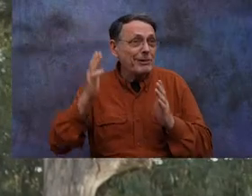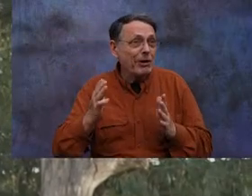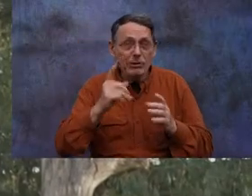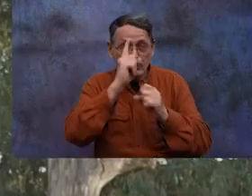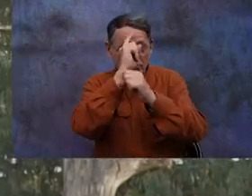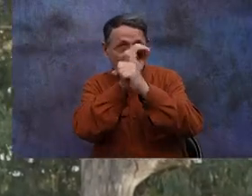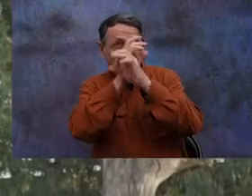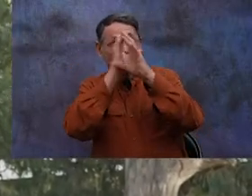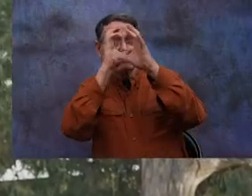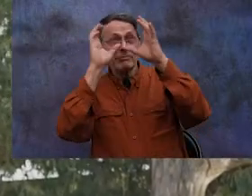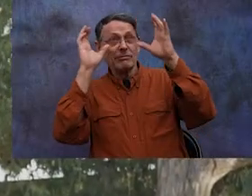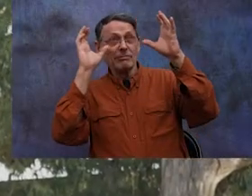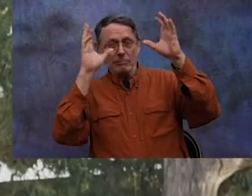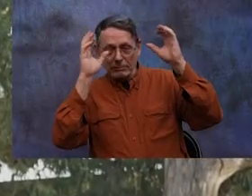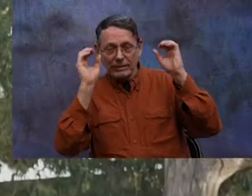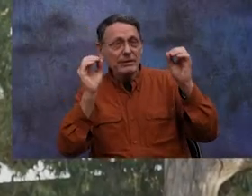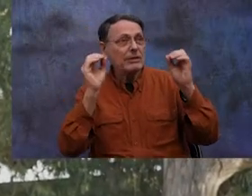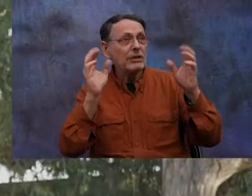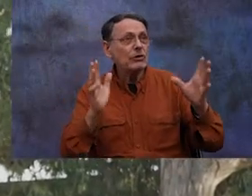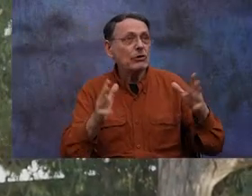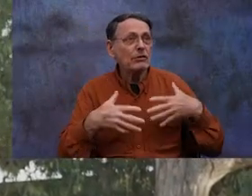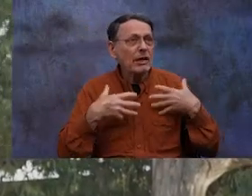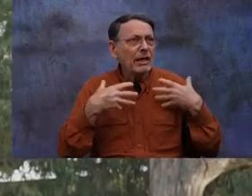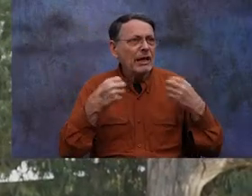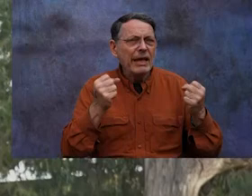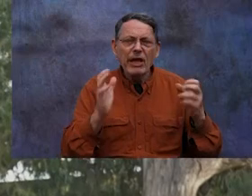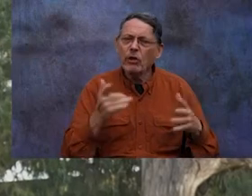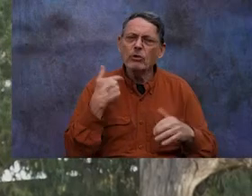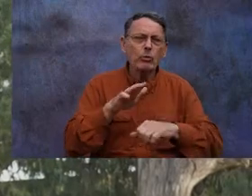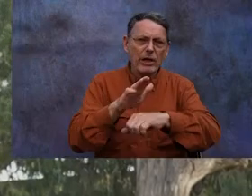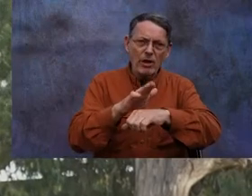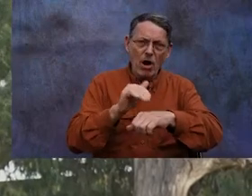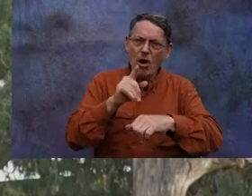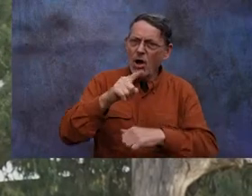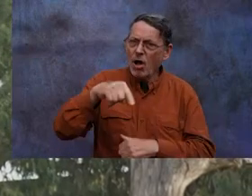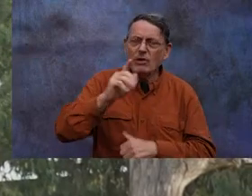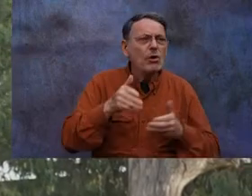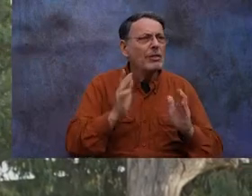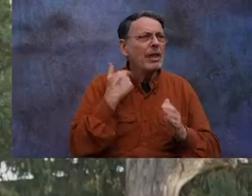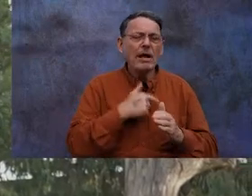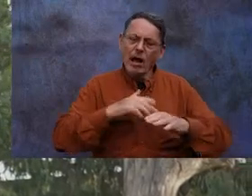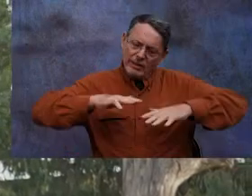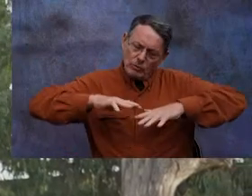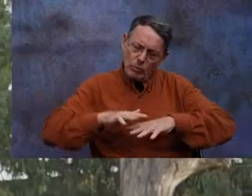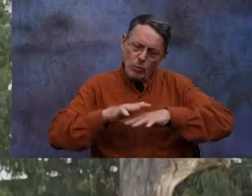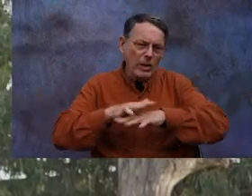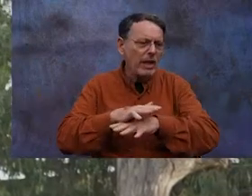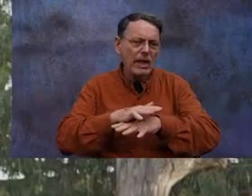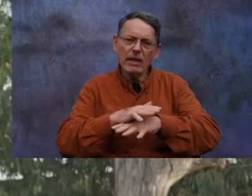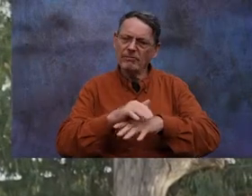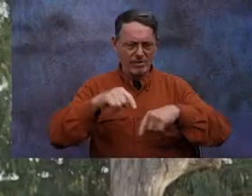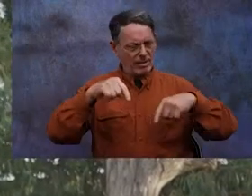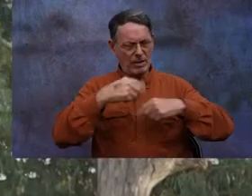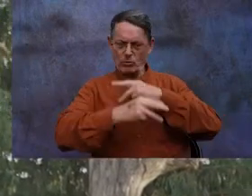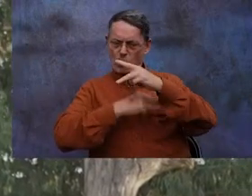back. Dreamers, visionaries, teachers, healers, we call on you. Let